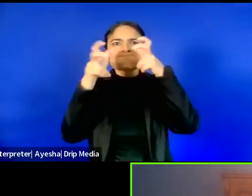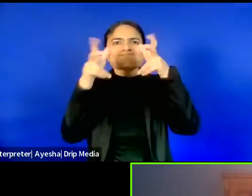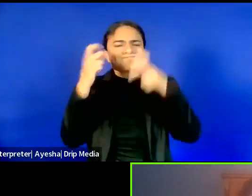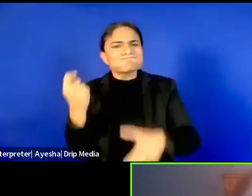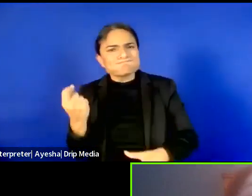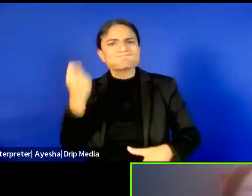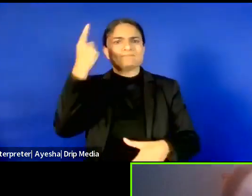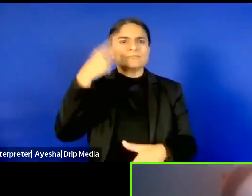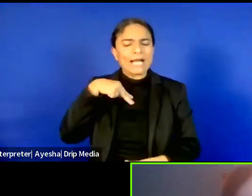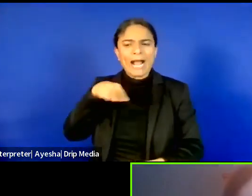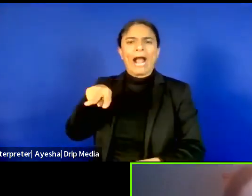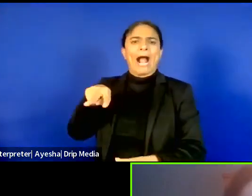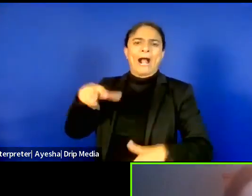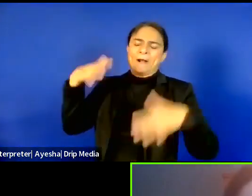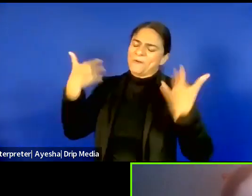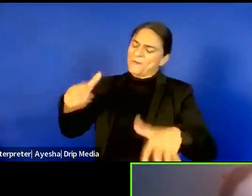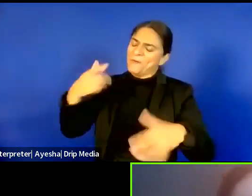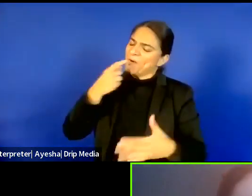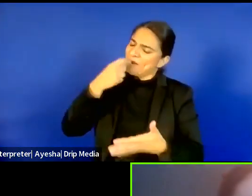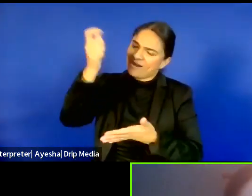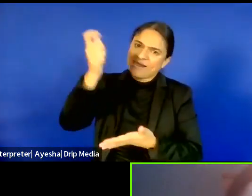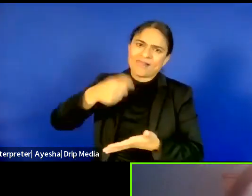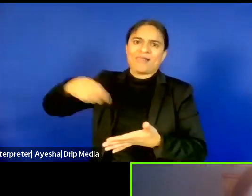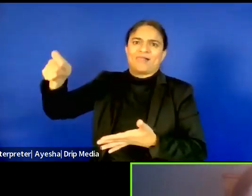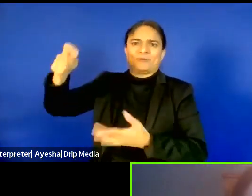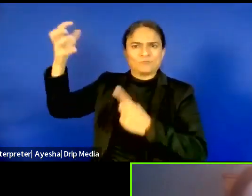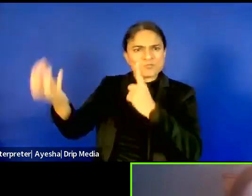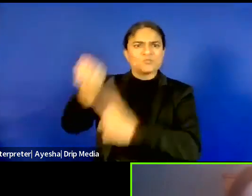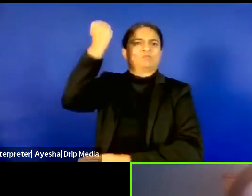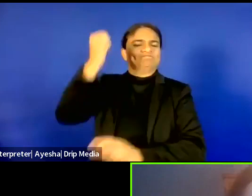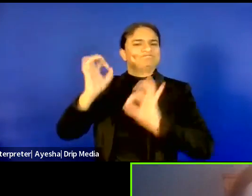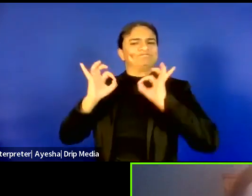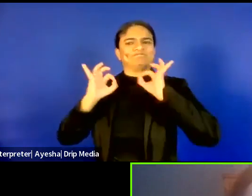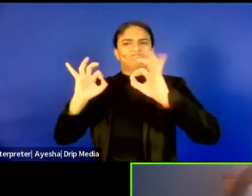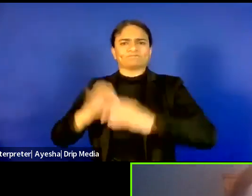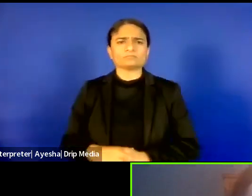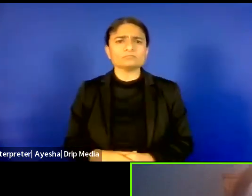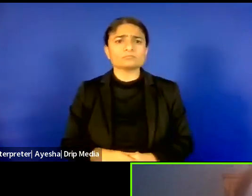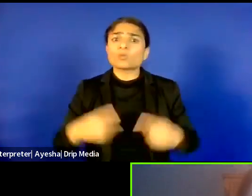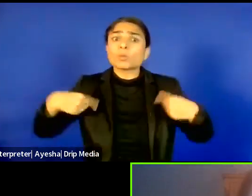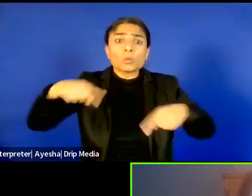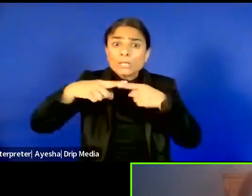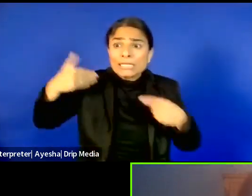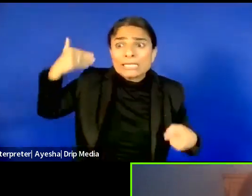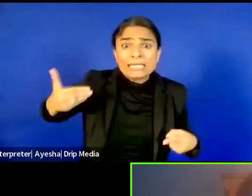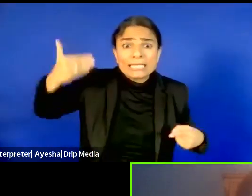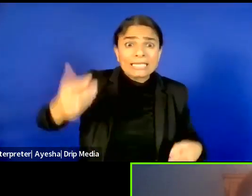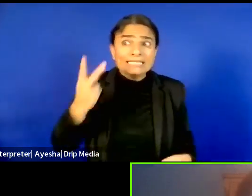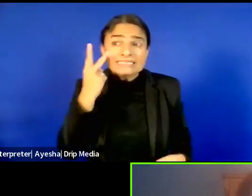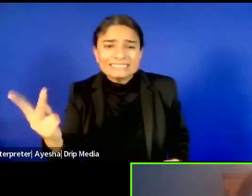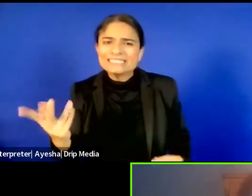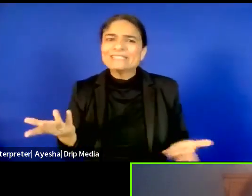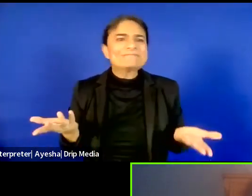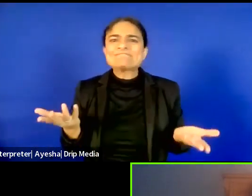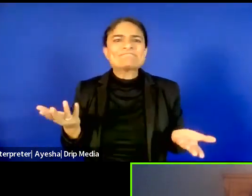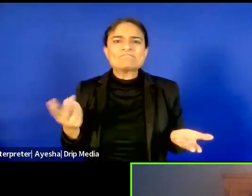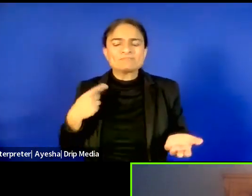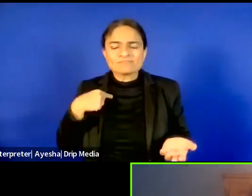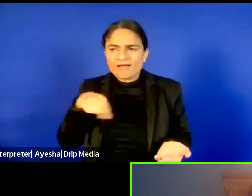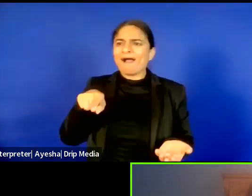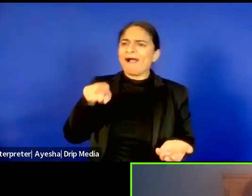we don't necessarily see often. And I think it's a good practice that we should keep